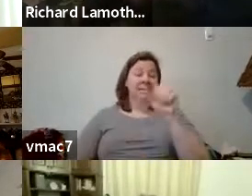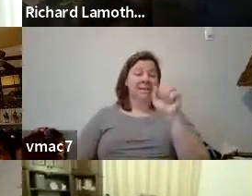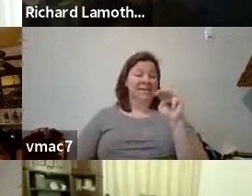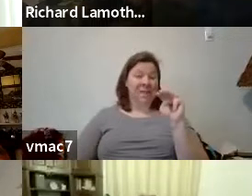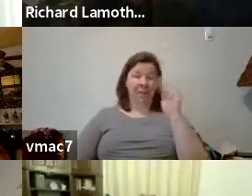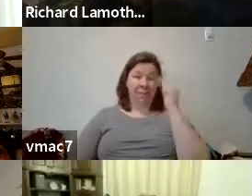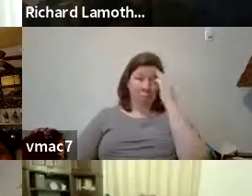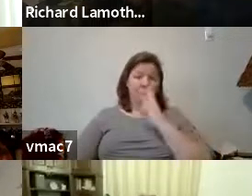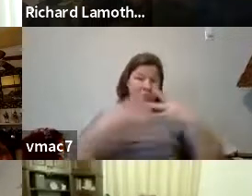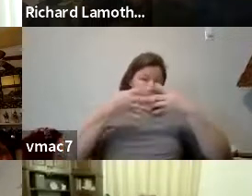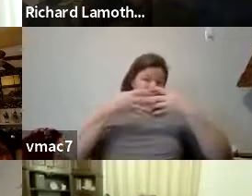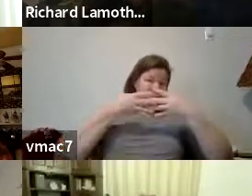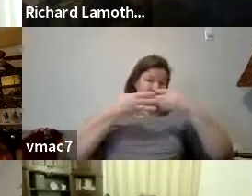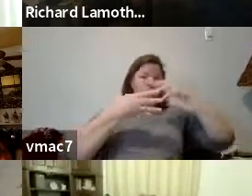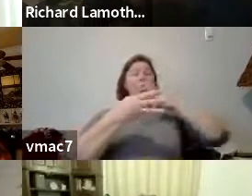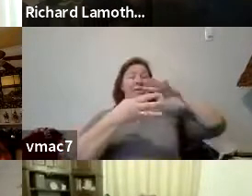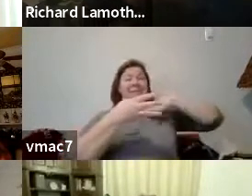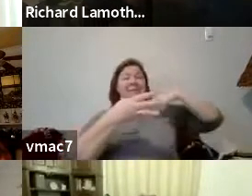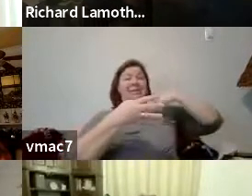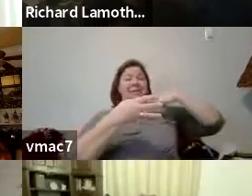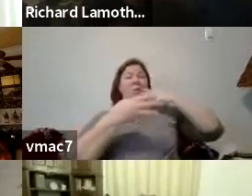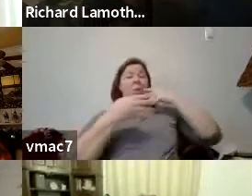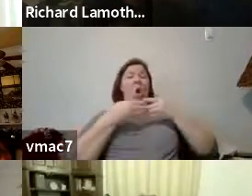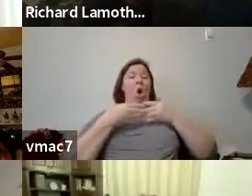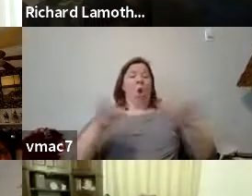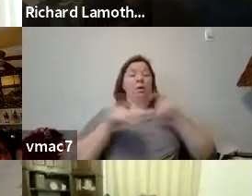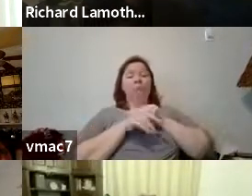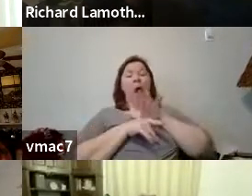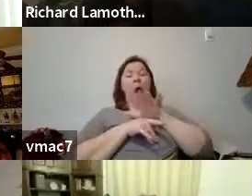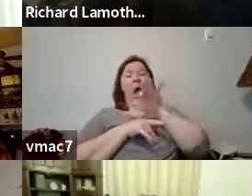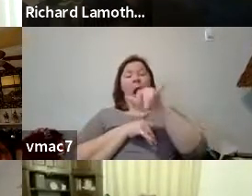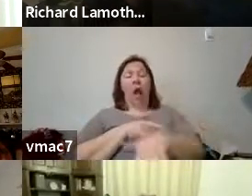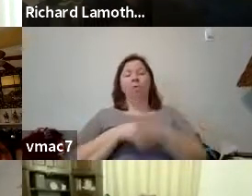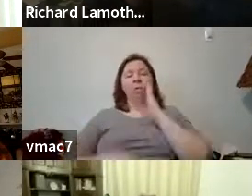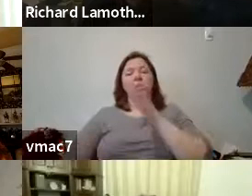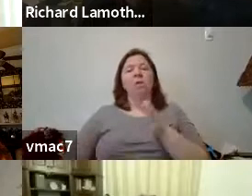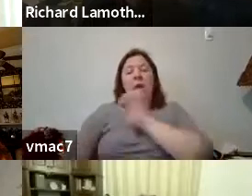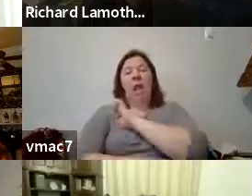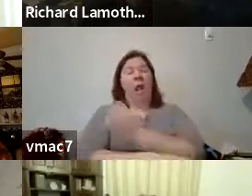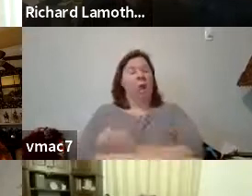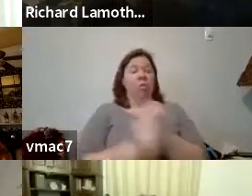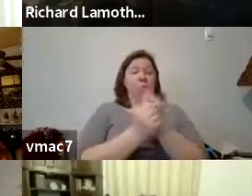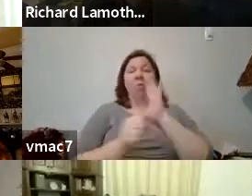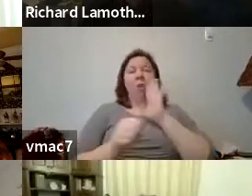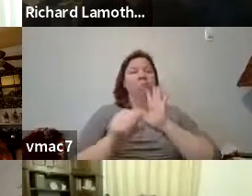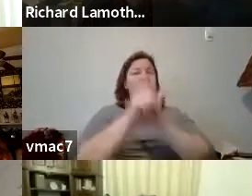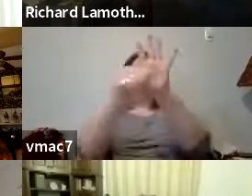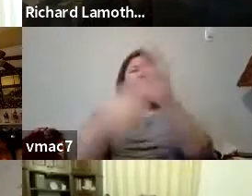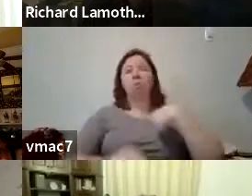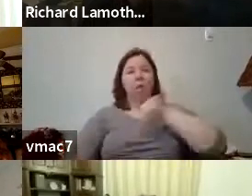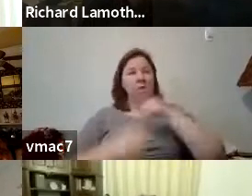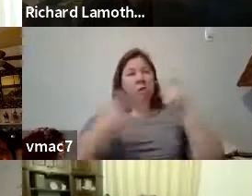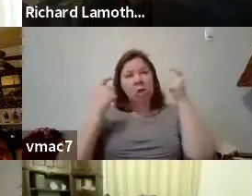floodgates and let the water through, and the hydroelectric dam is going to produce the energy that will propel us into having a